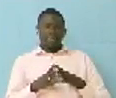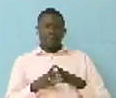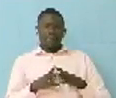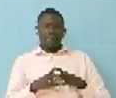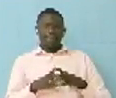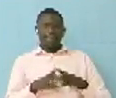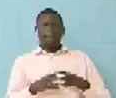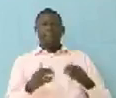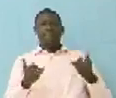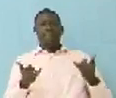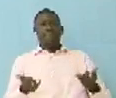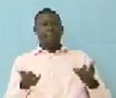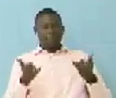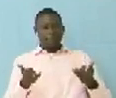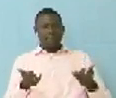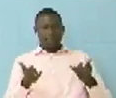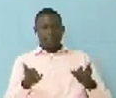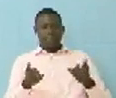Now,